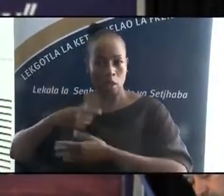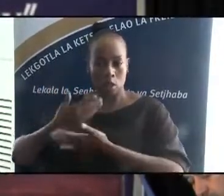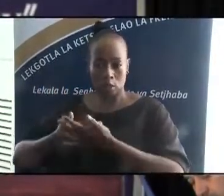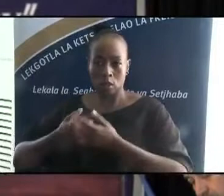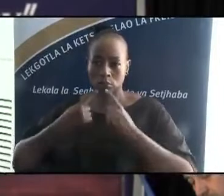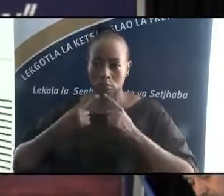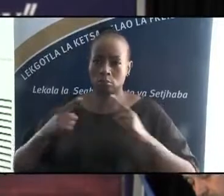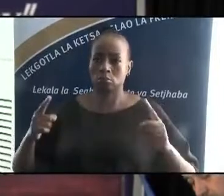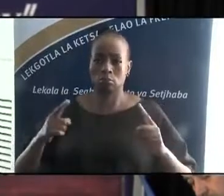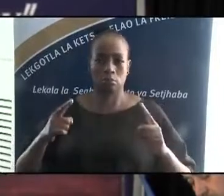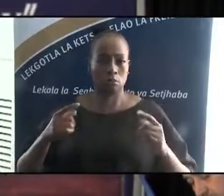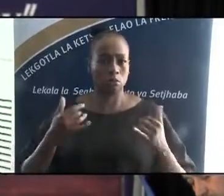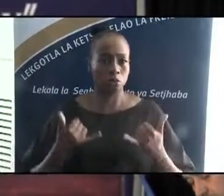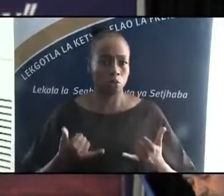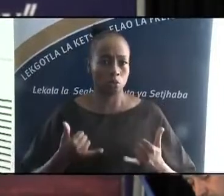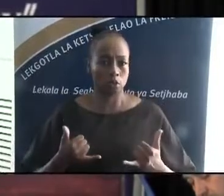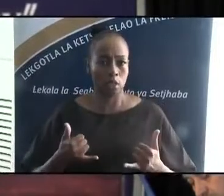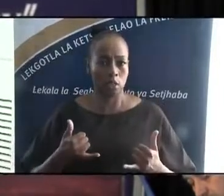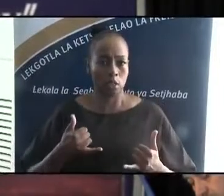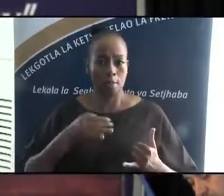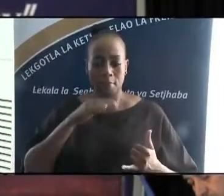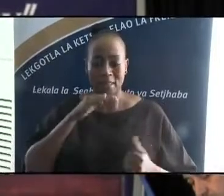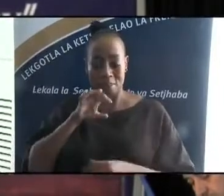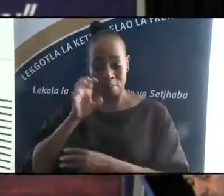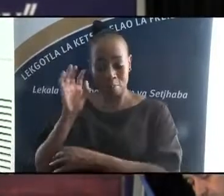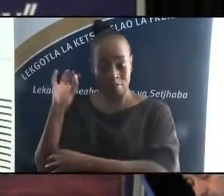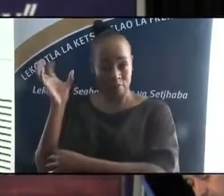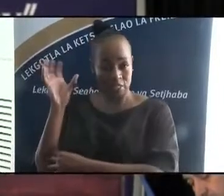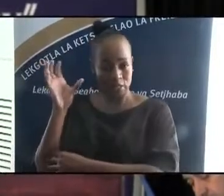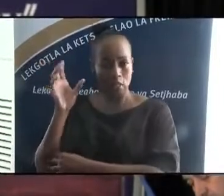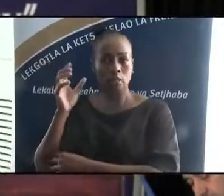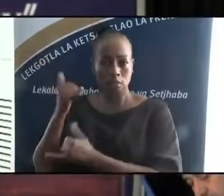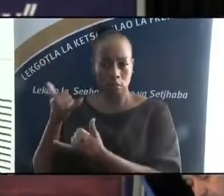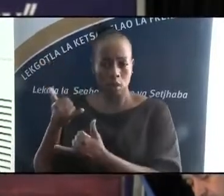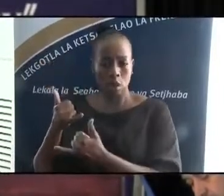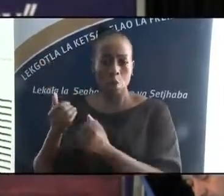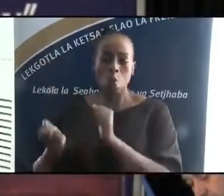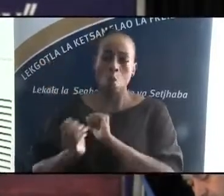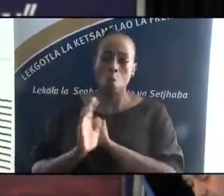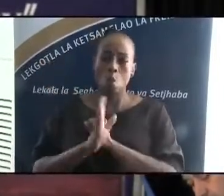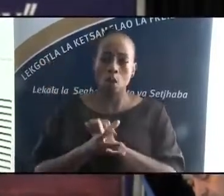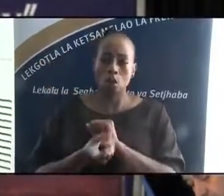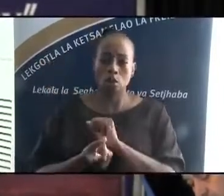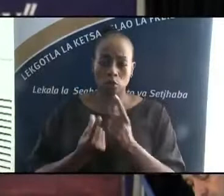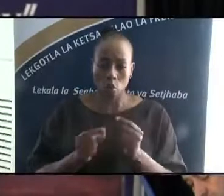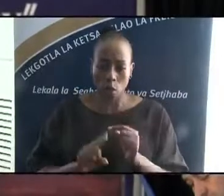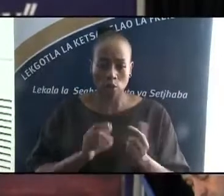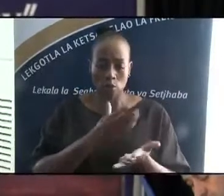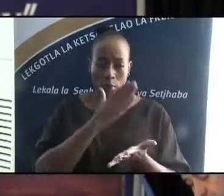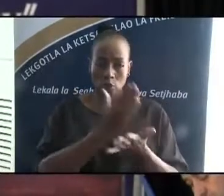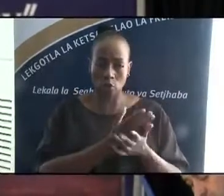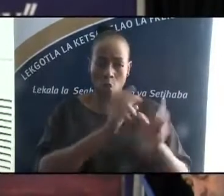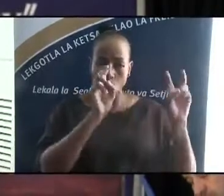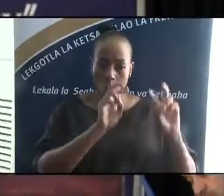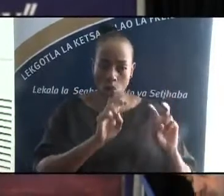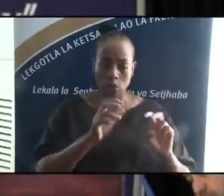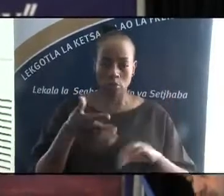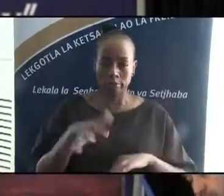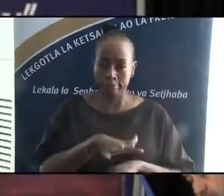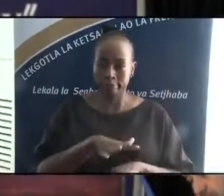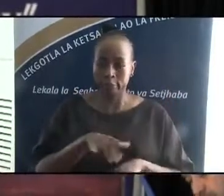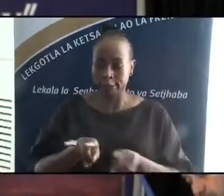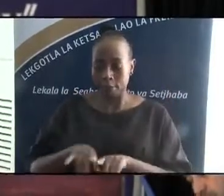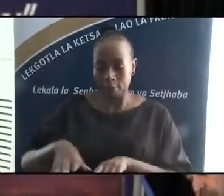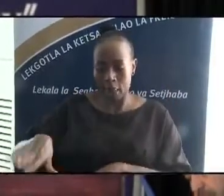and gentlemen, that this province is well on their way to ensure that electricity, water, and